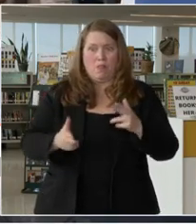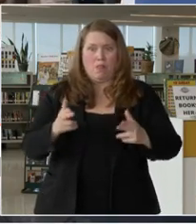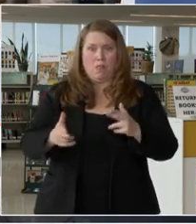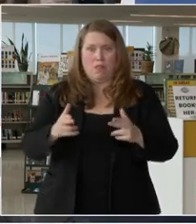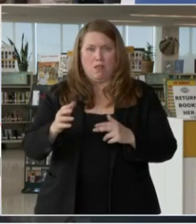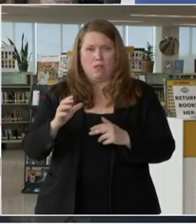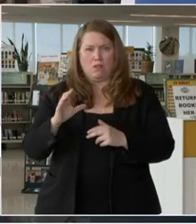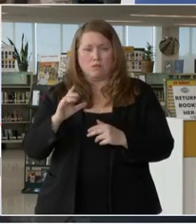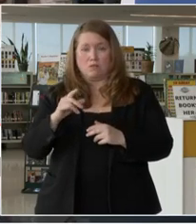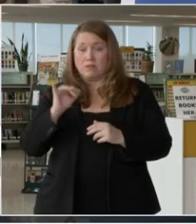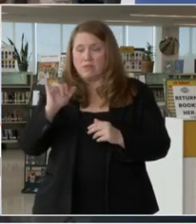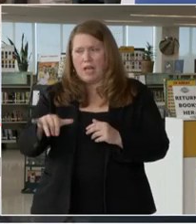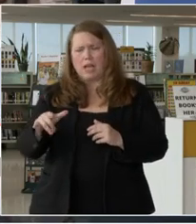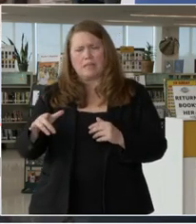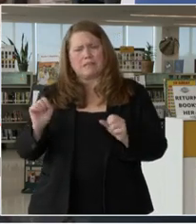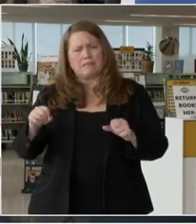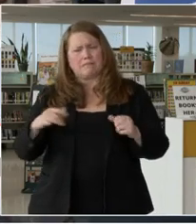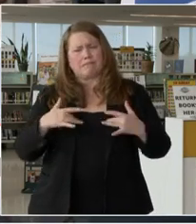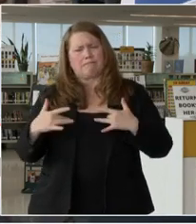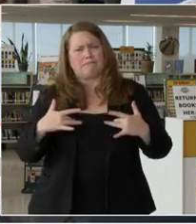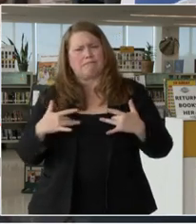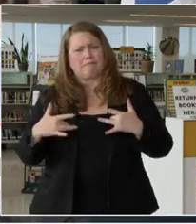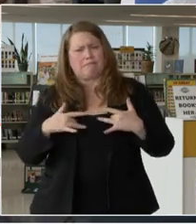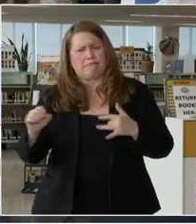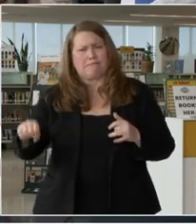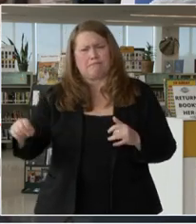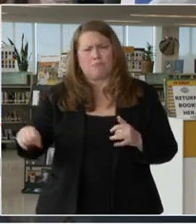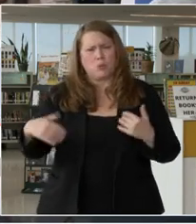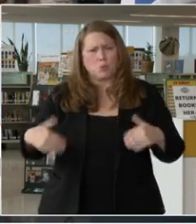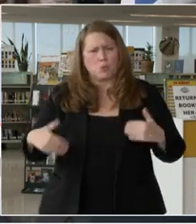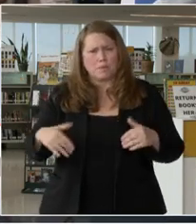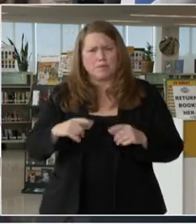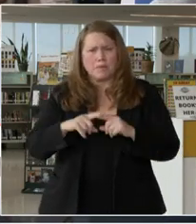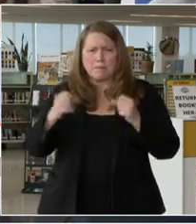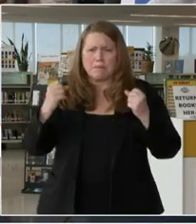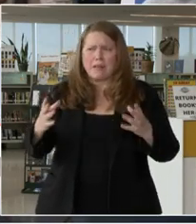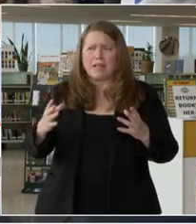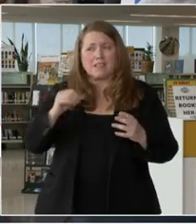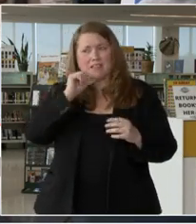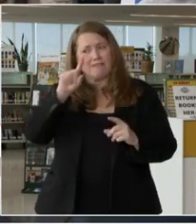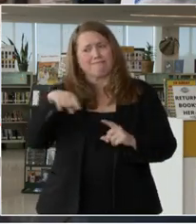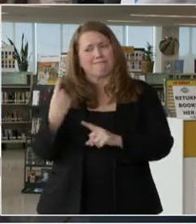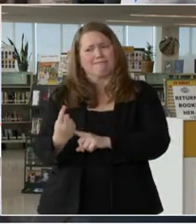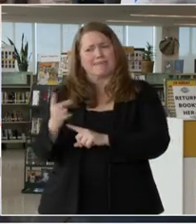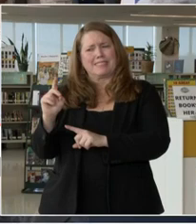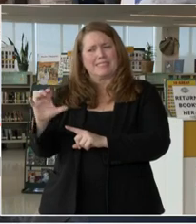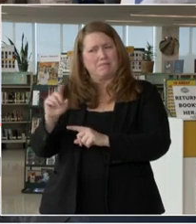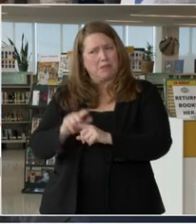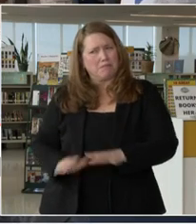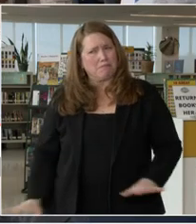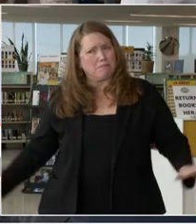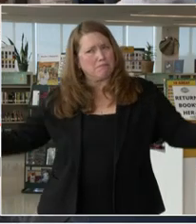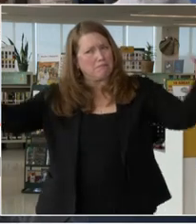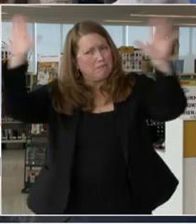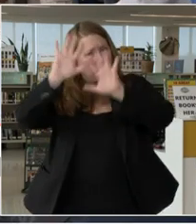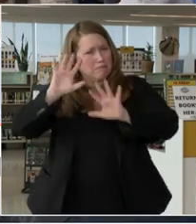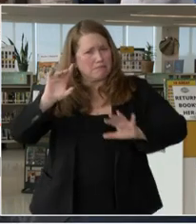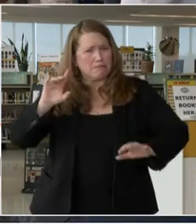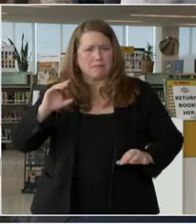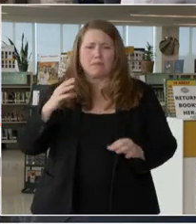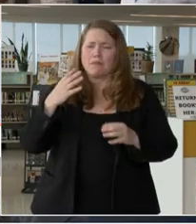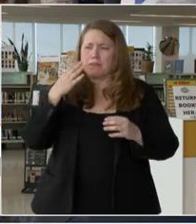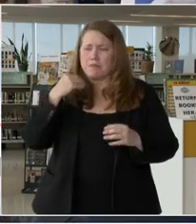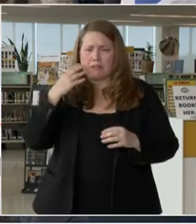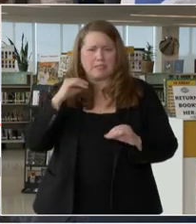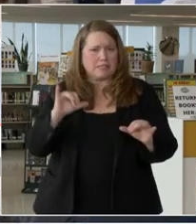very troubling for us, not just here in the District of Columbia, but for many communities all across our nation right now. We're experiencing about